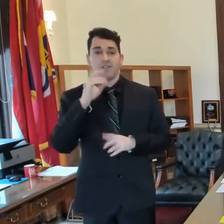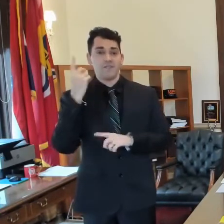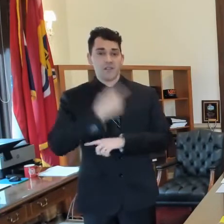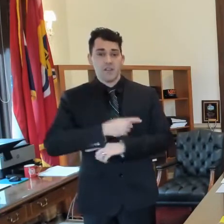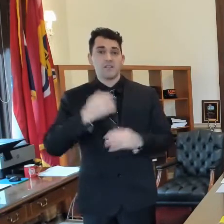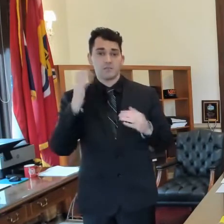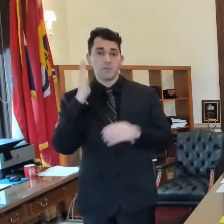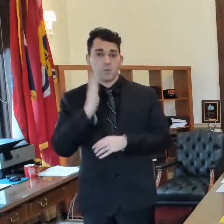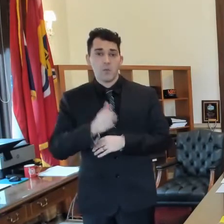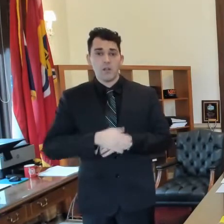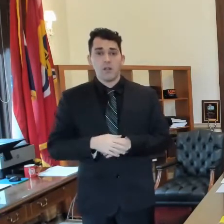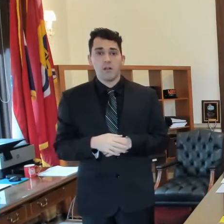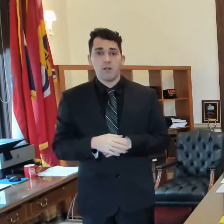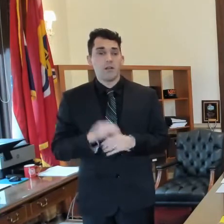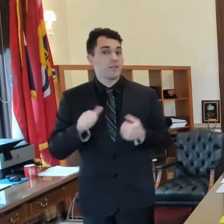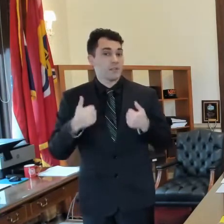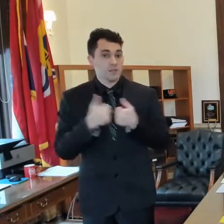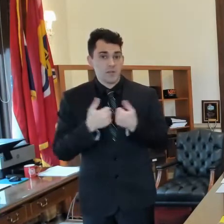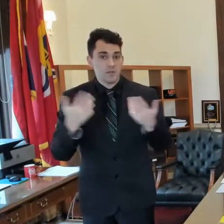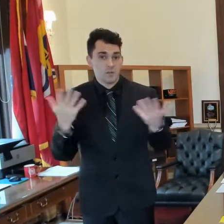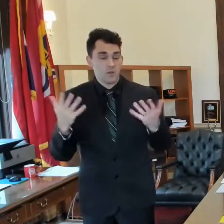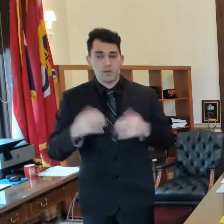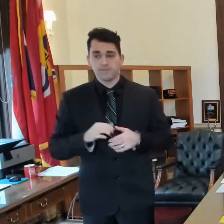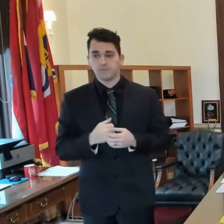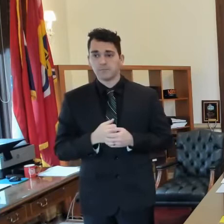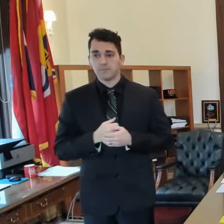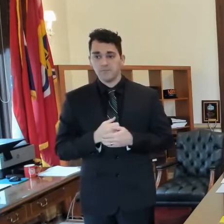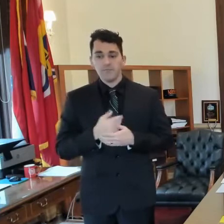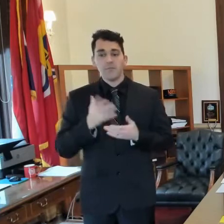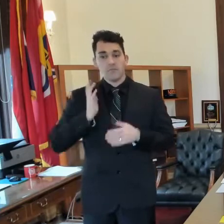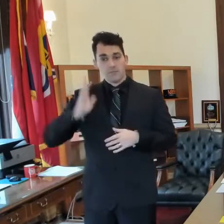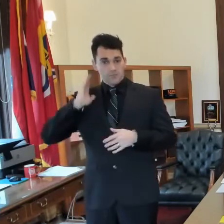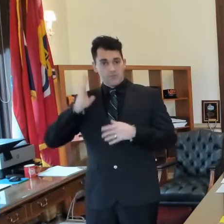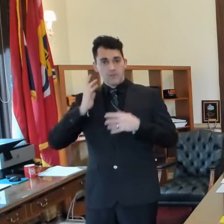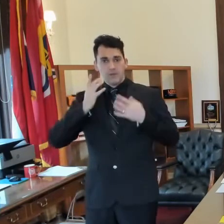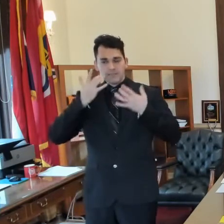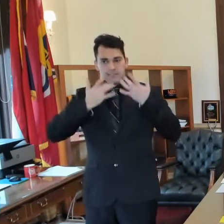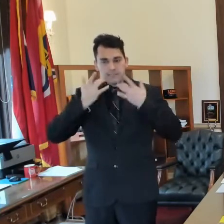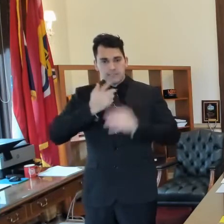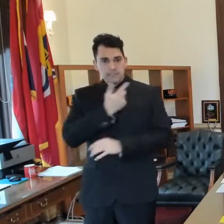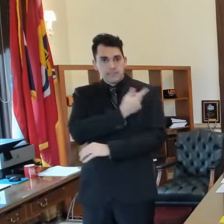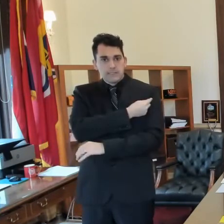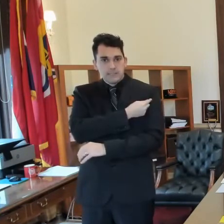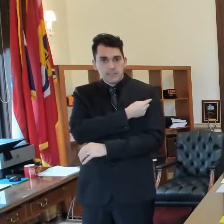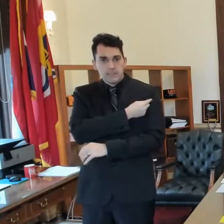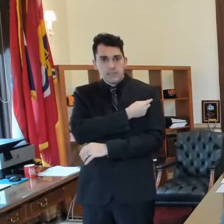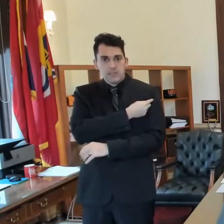will shift from, it's been the scarcity of the vaccine, it's going to shift from